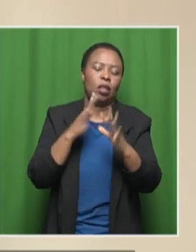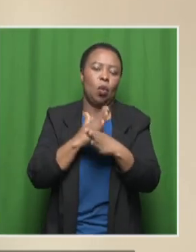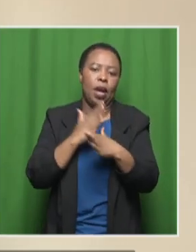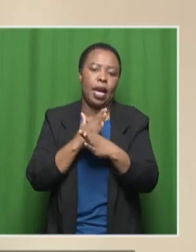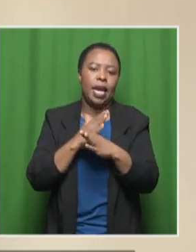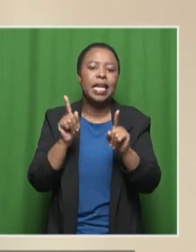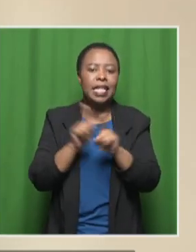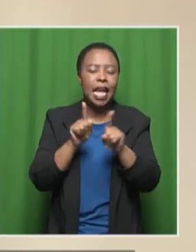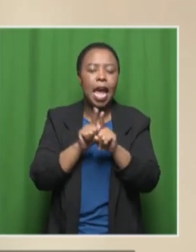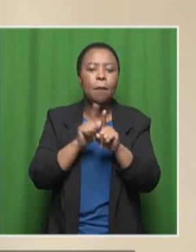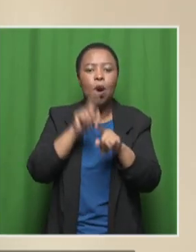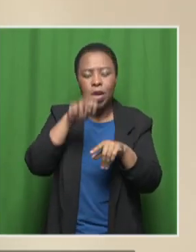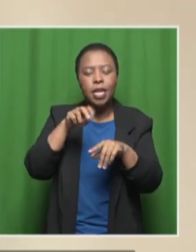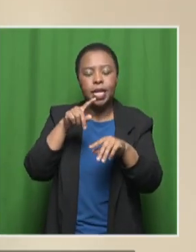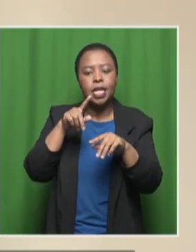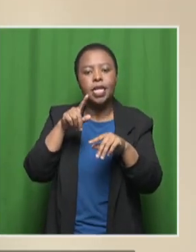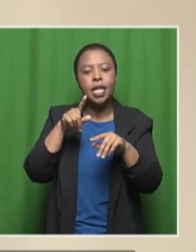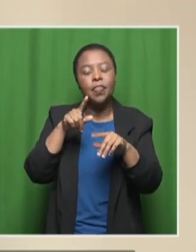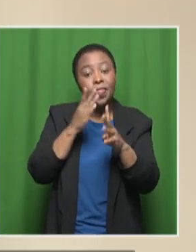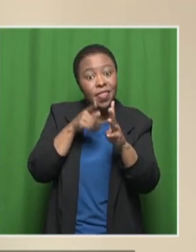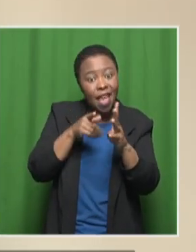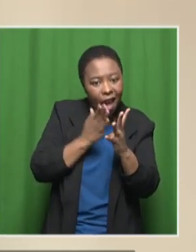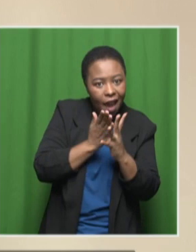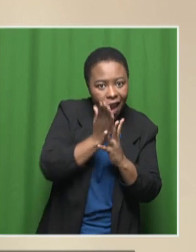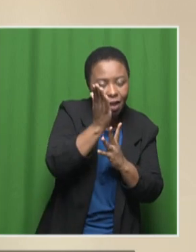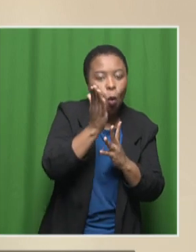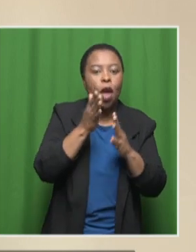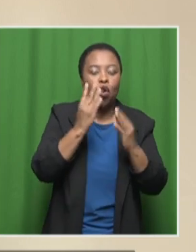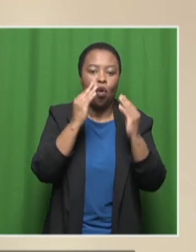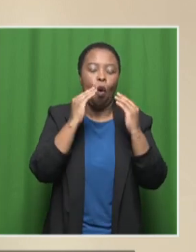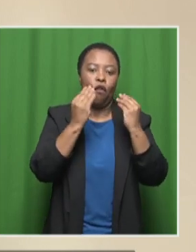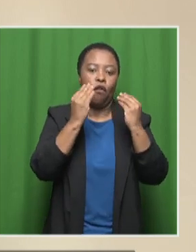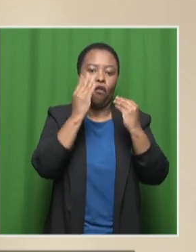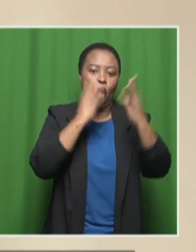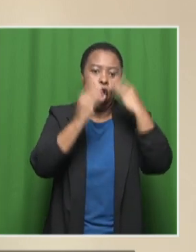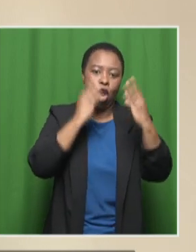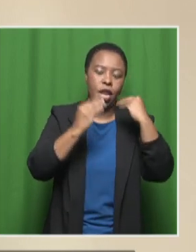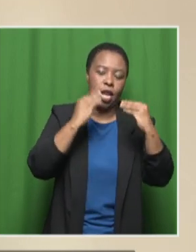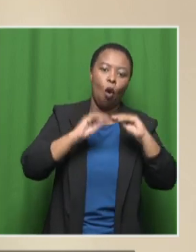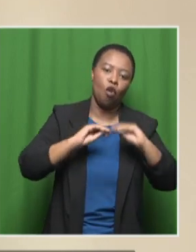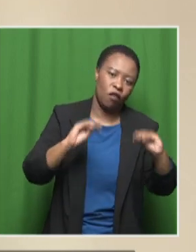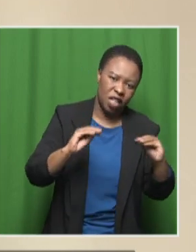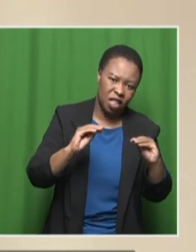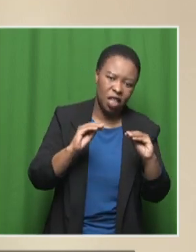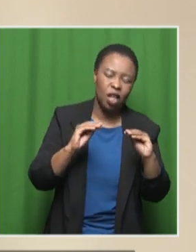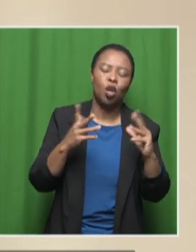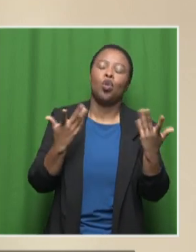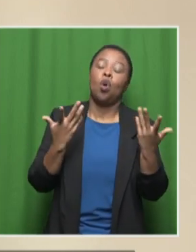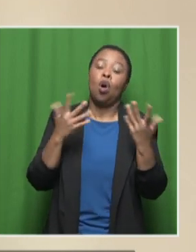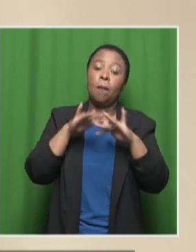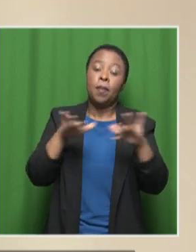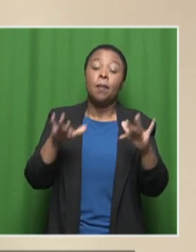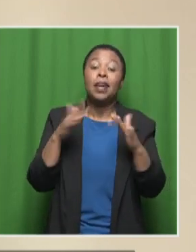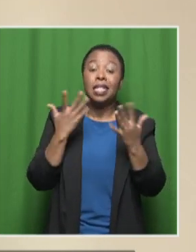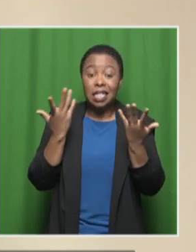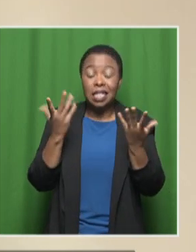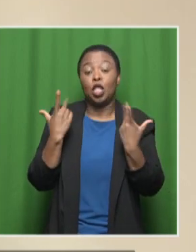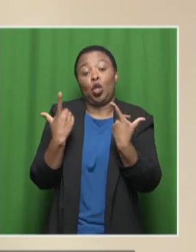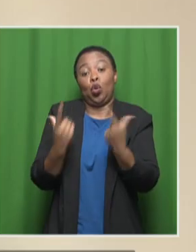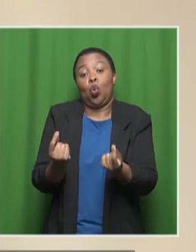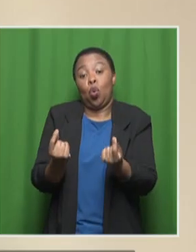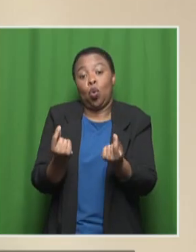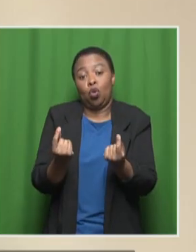to lean into that methodology. And it's something that people do. And I think it's something